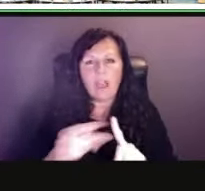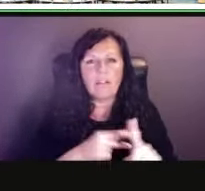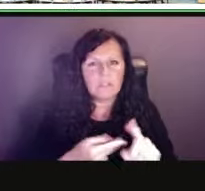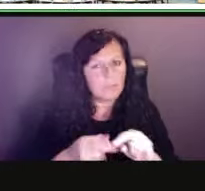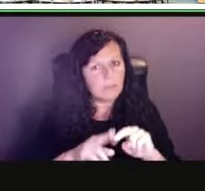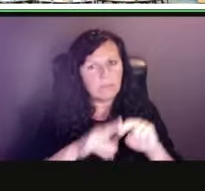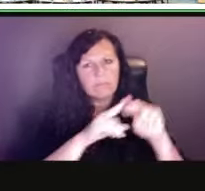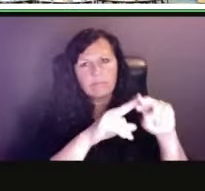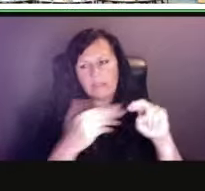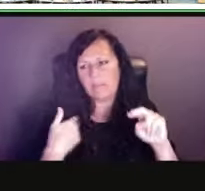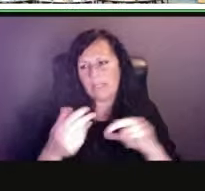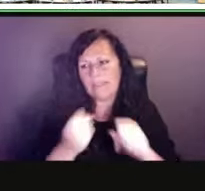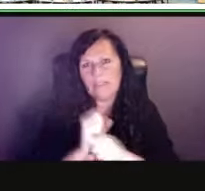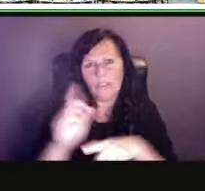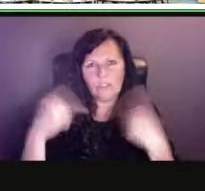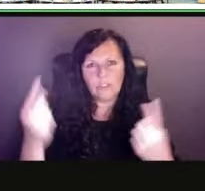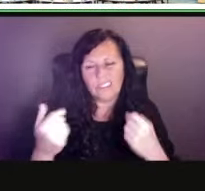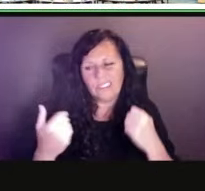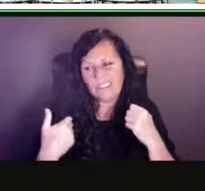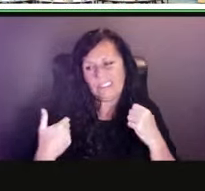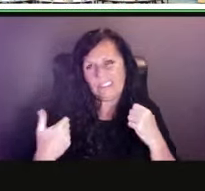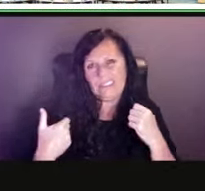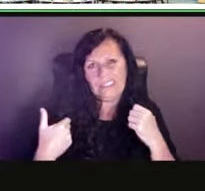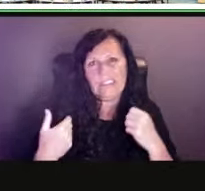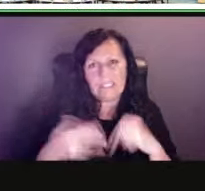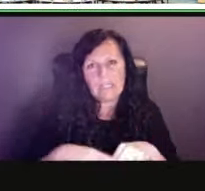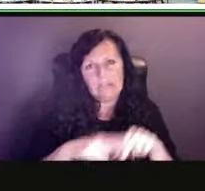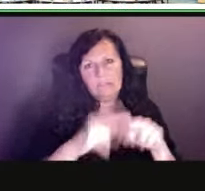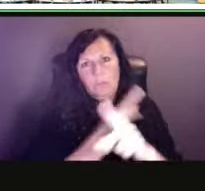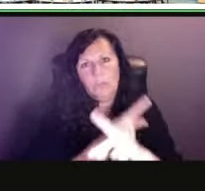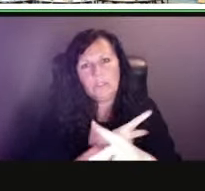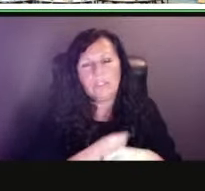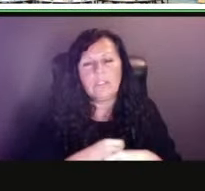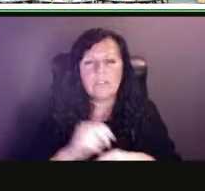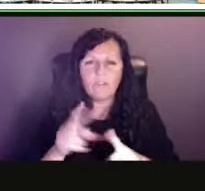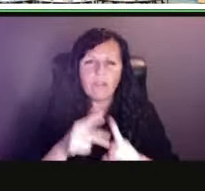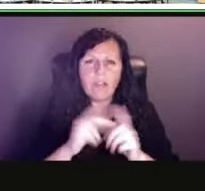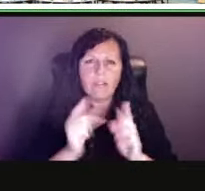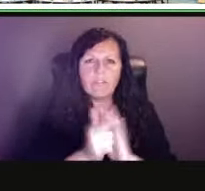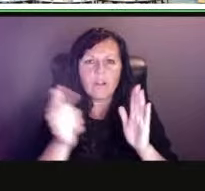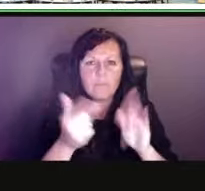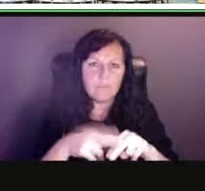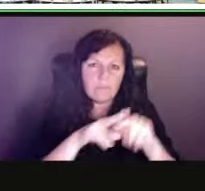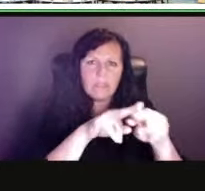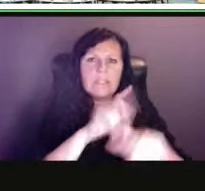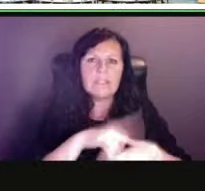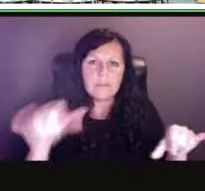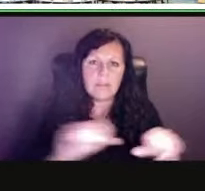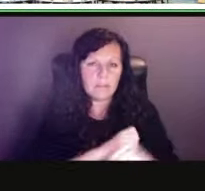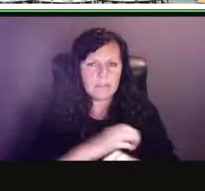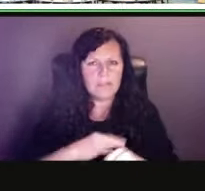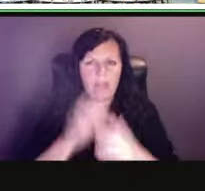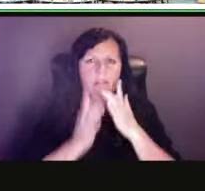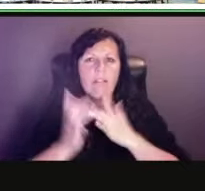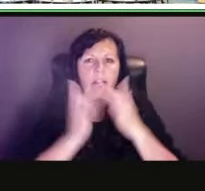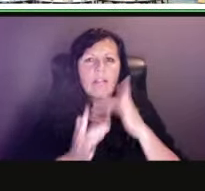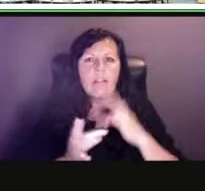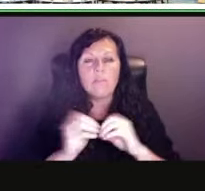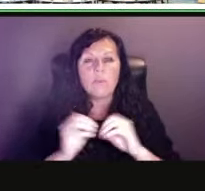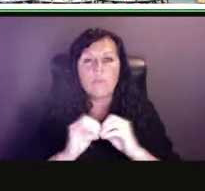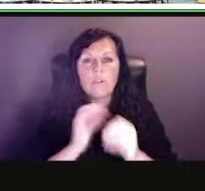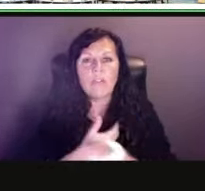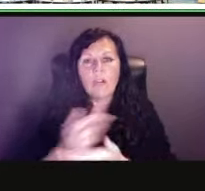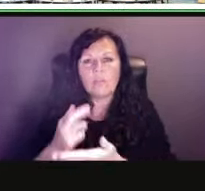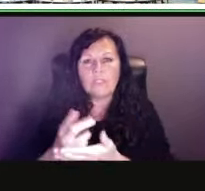It's peaking up over the past few years. So violent crime is going up at the same time while we're under understaffed. More and more of our resources are being